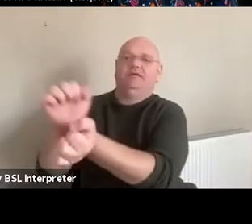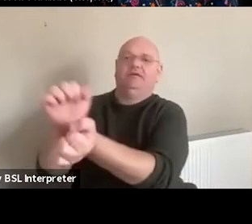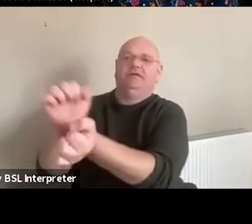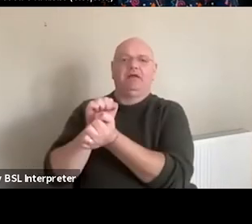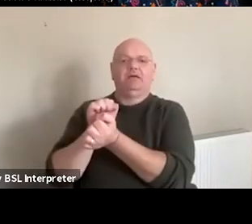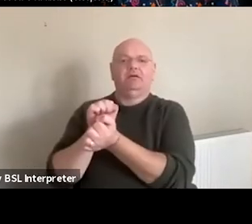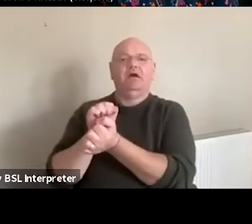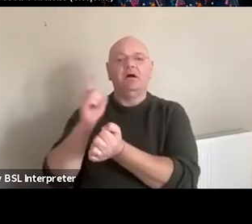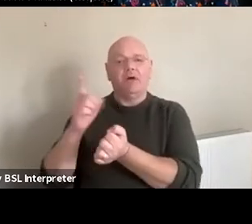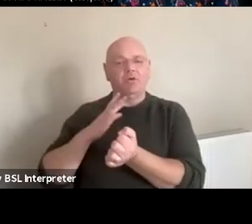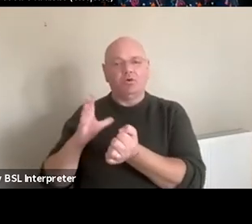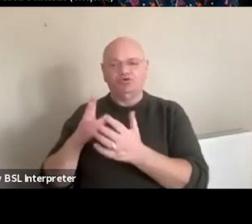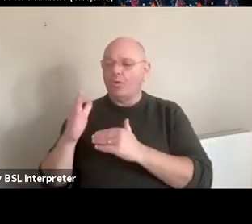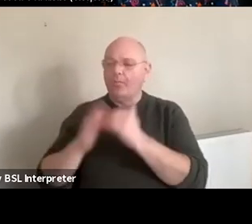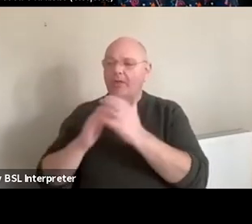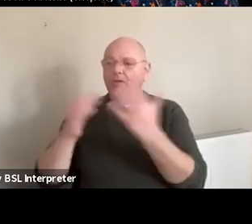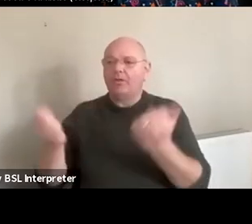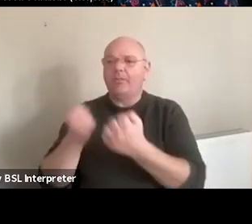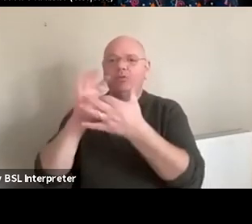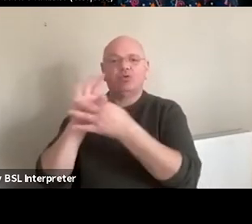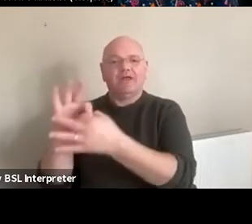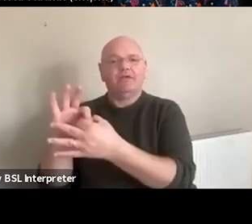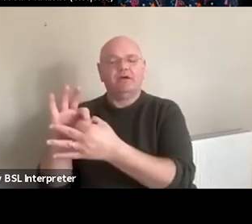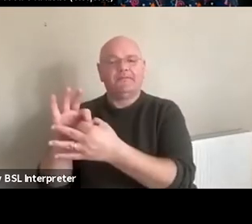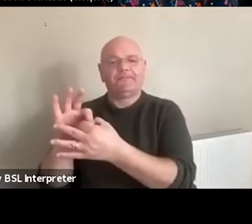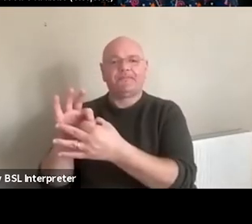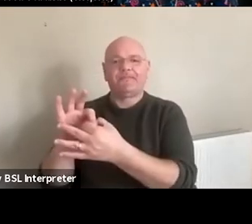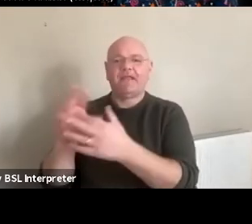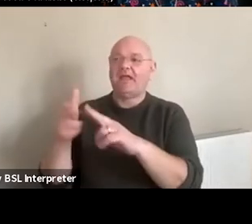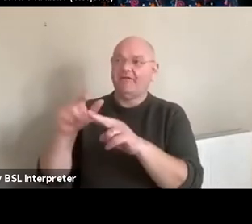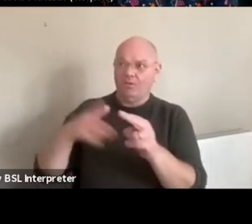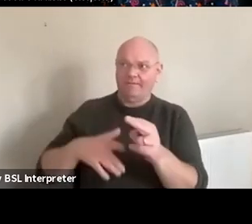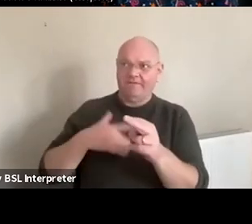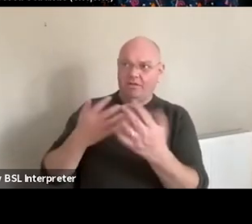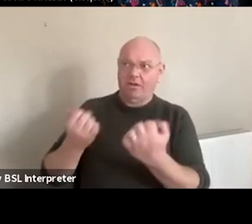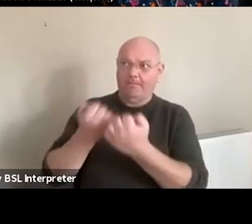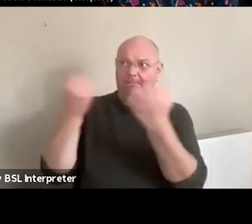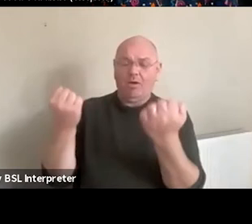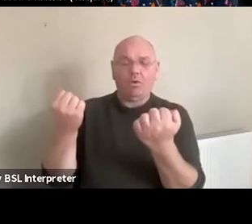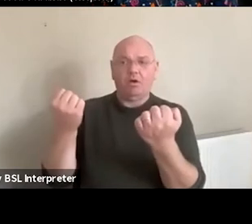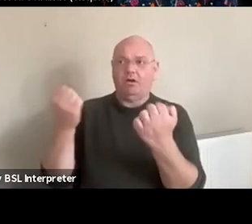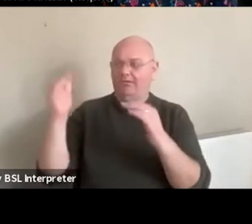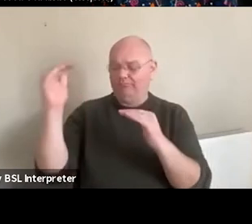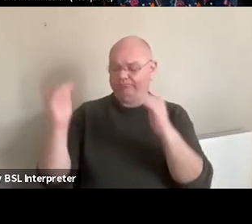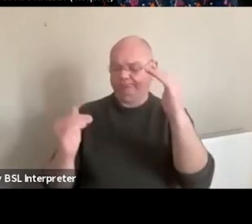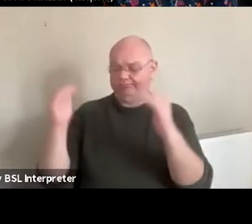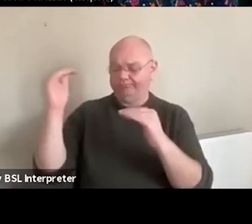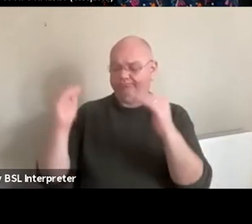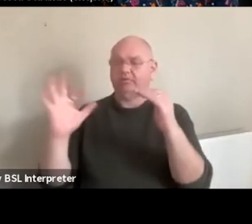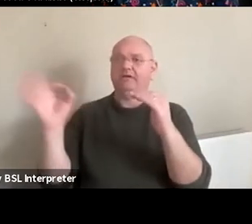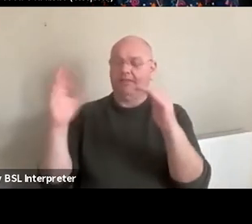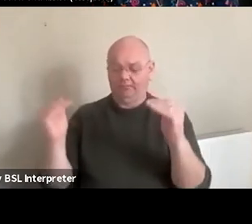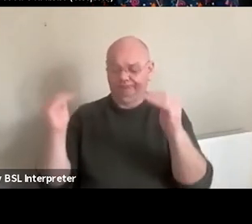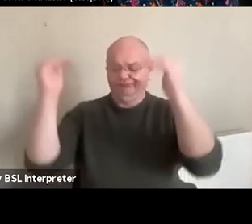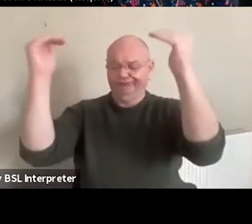together. And if we see power as non-zero sum, as simply increasing our ability to act together, I think we have a healthier idea of power and